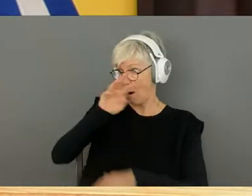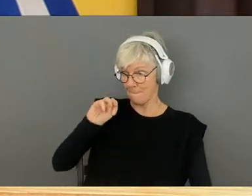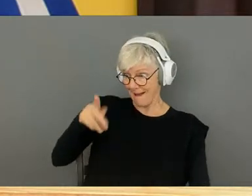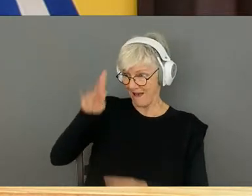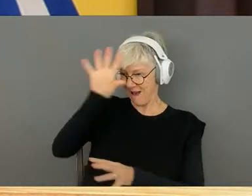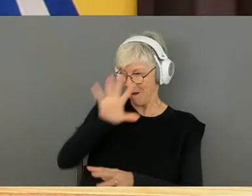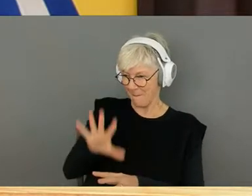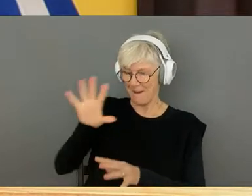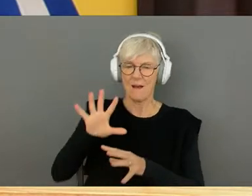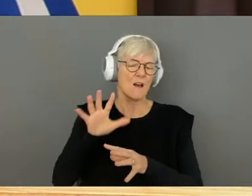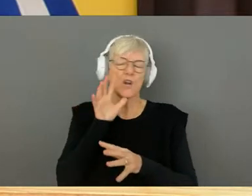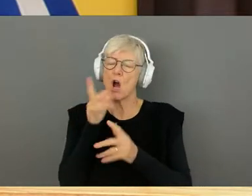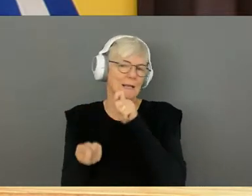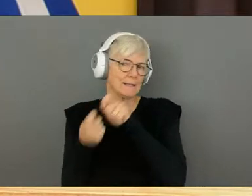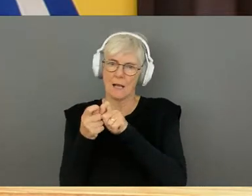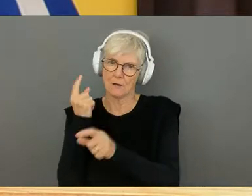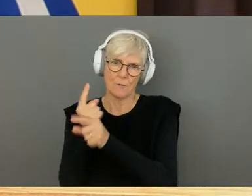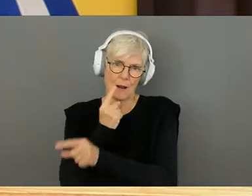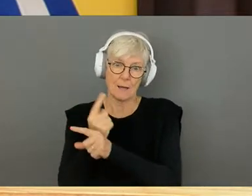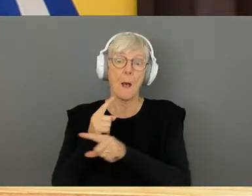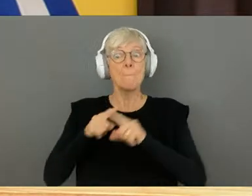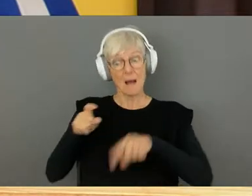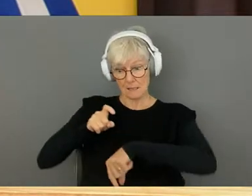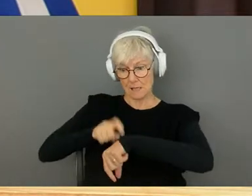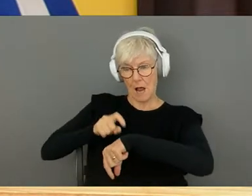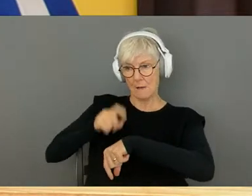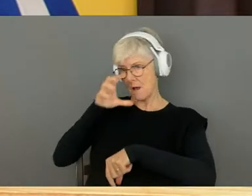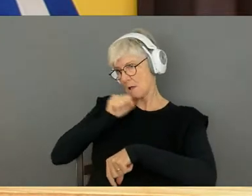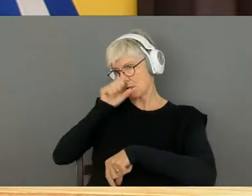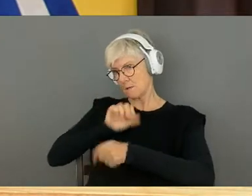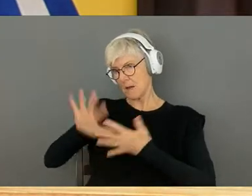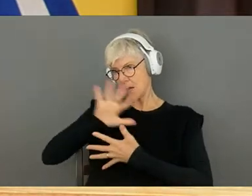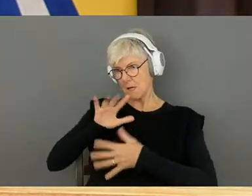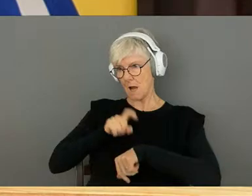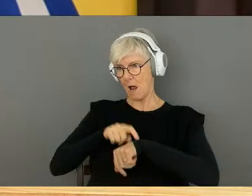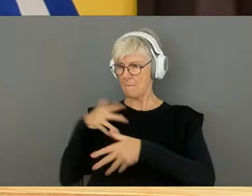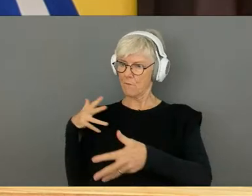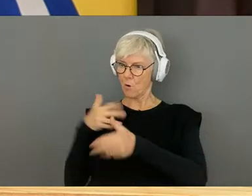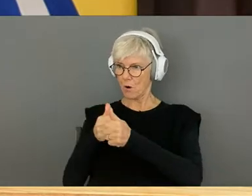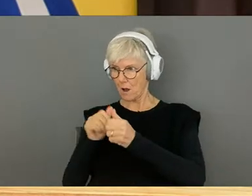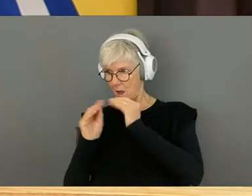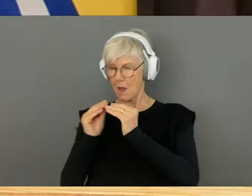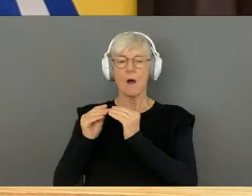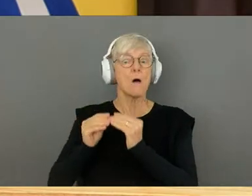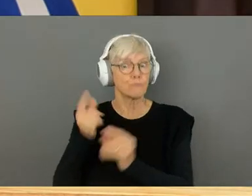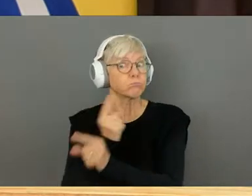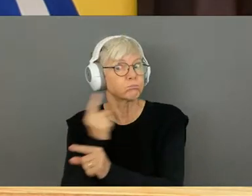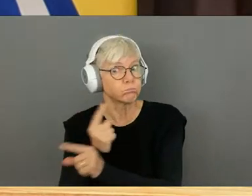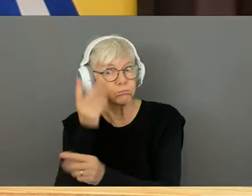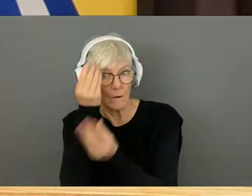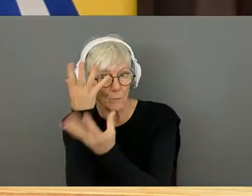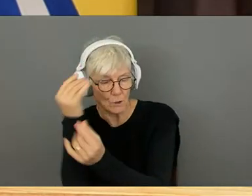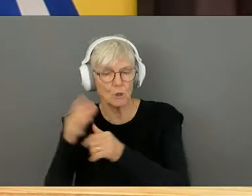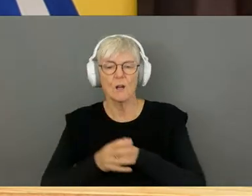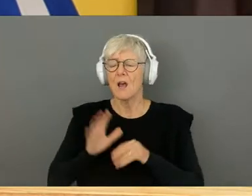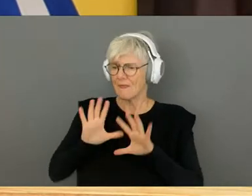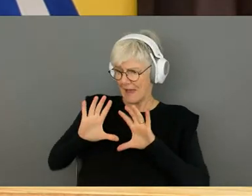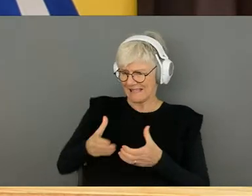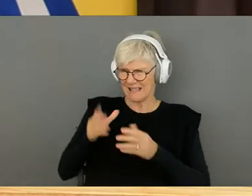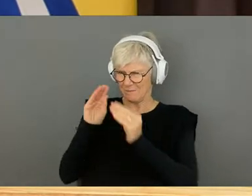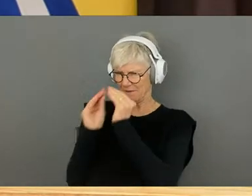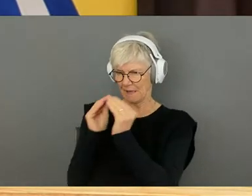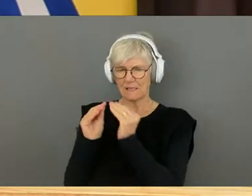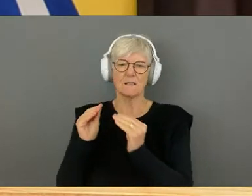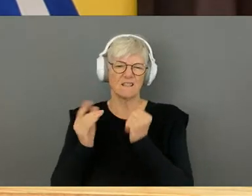of restoration is accurate. That remains accurate. So a team is currently working on that to resolve the issue, and